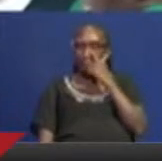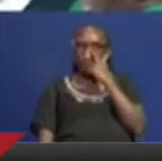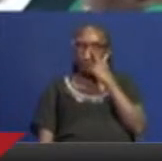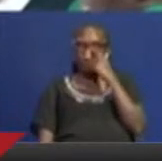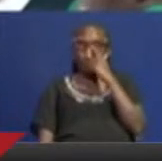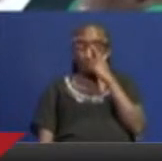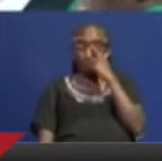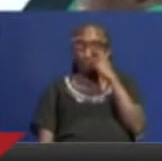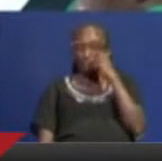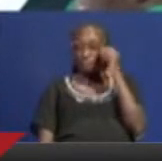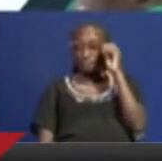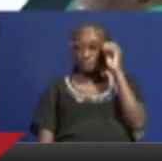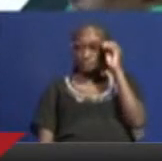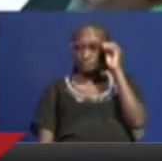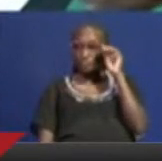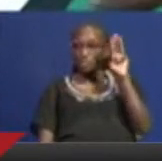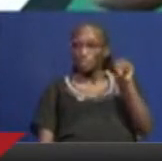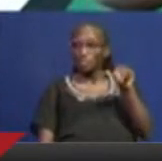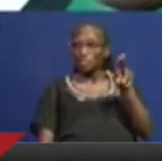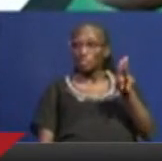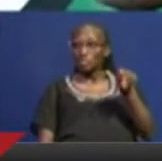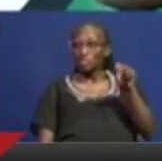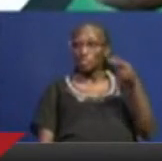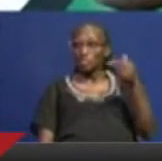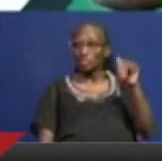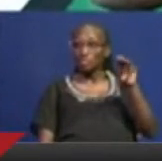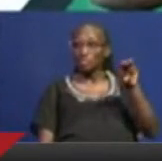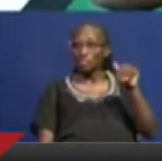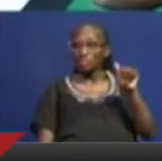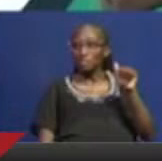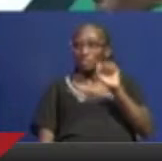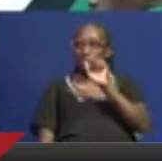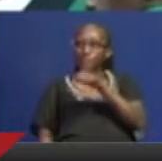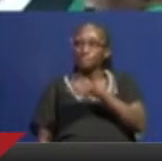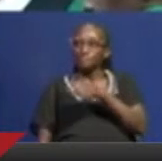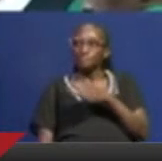Lamu West Mudamas Stanley Moirori.